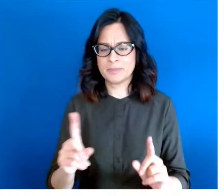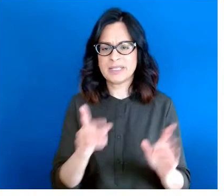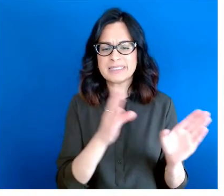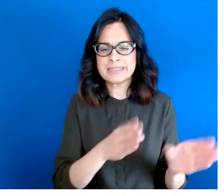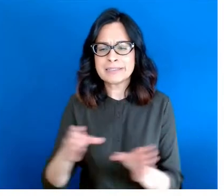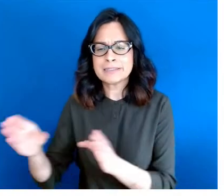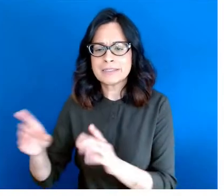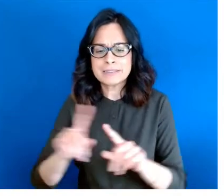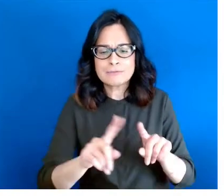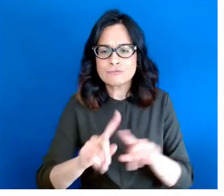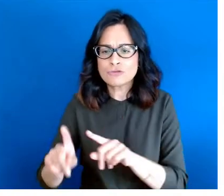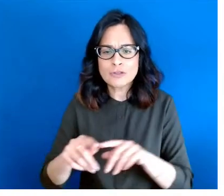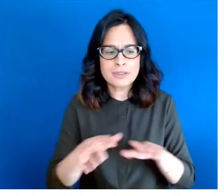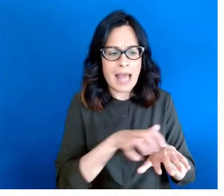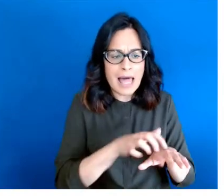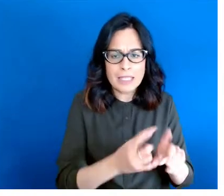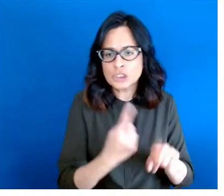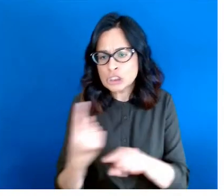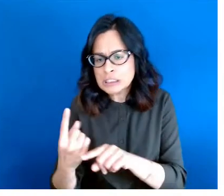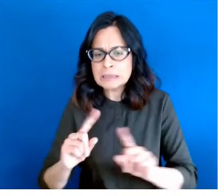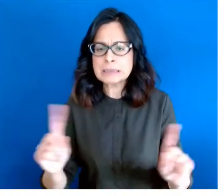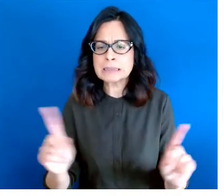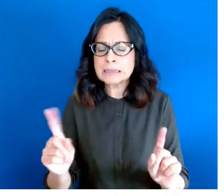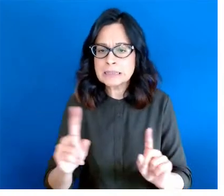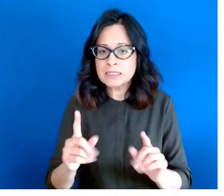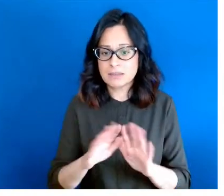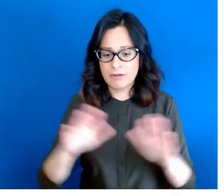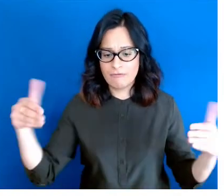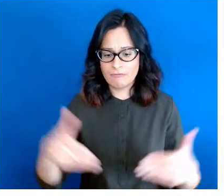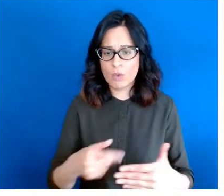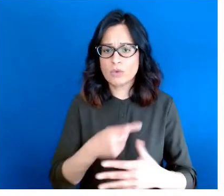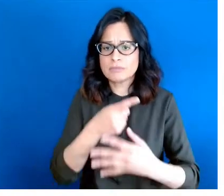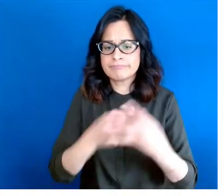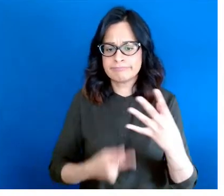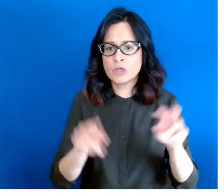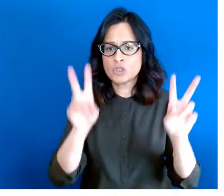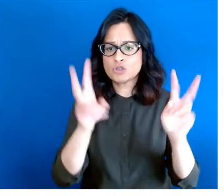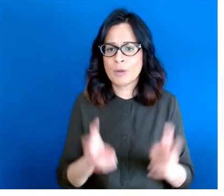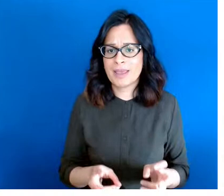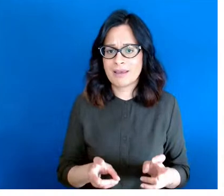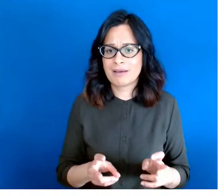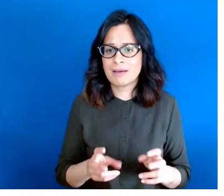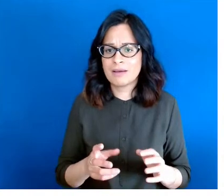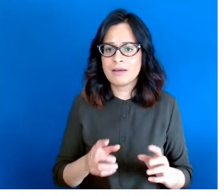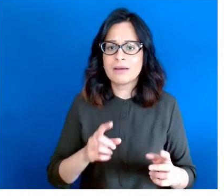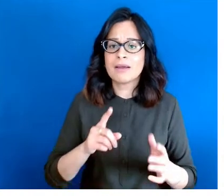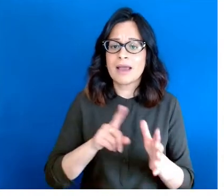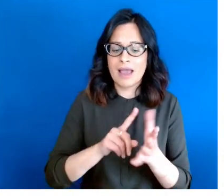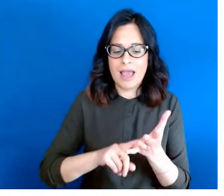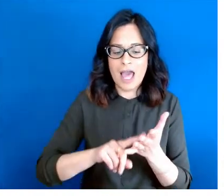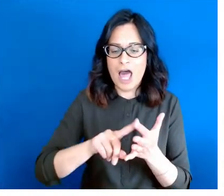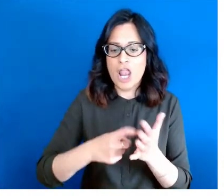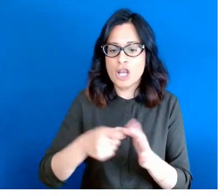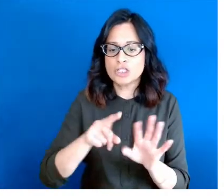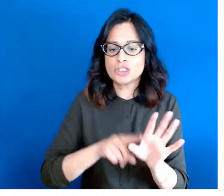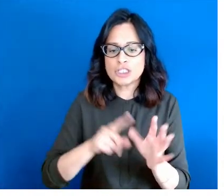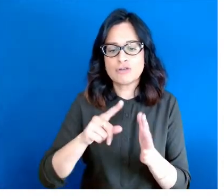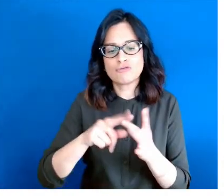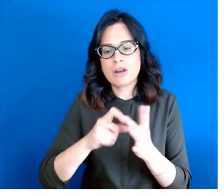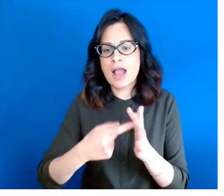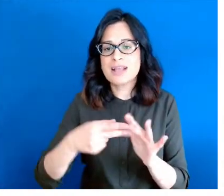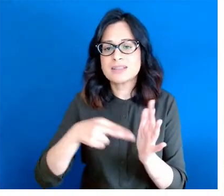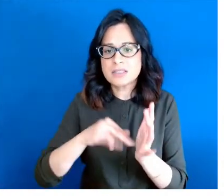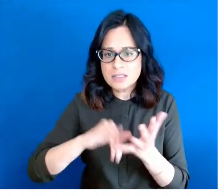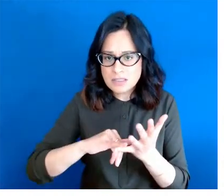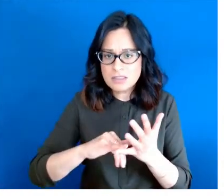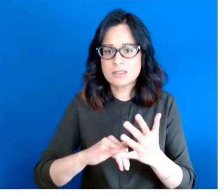The class today will focus on the following topics: allergic rhinitis, eczema, asthma, and food allergy